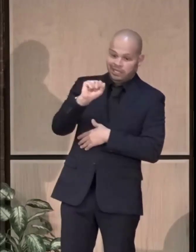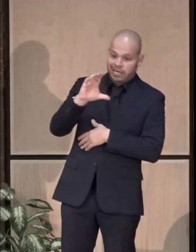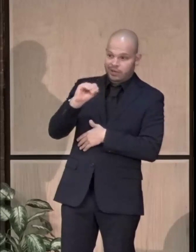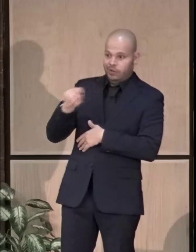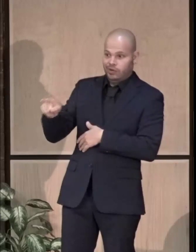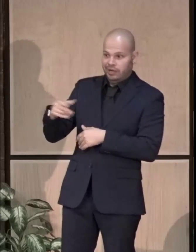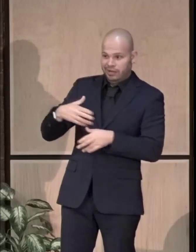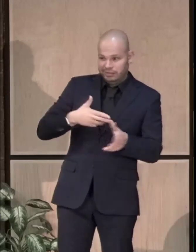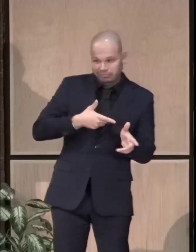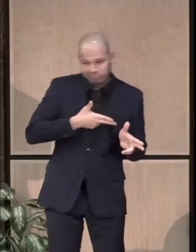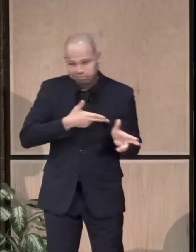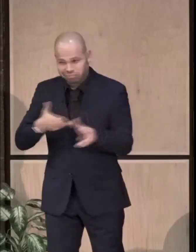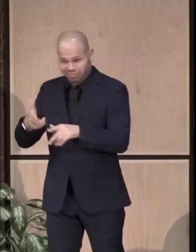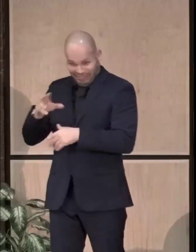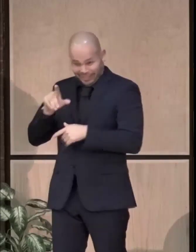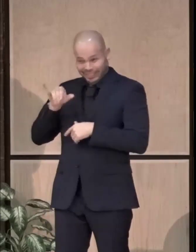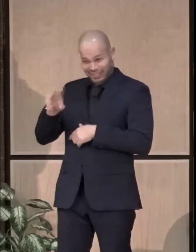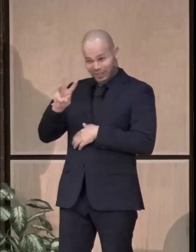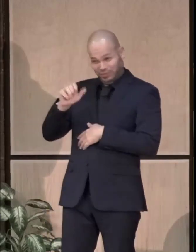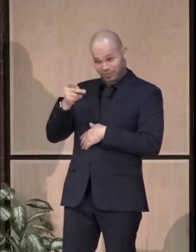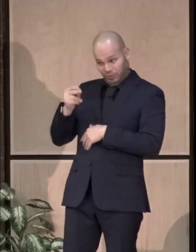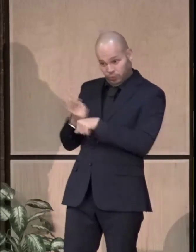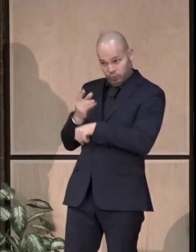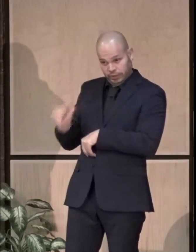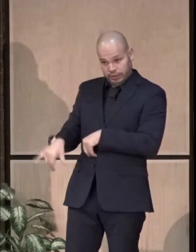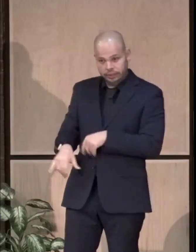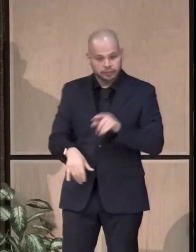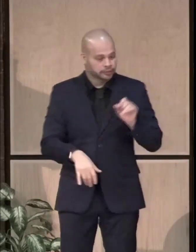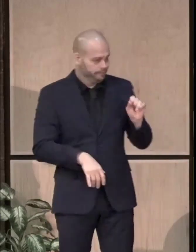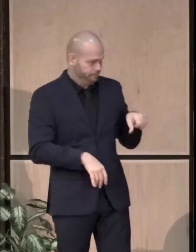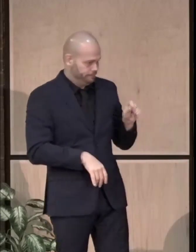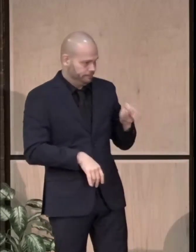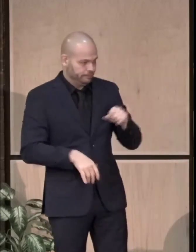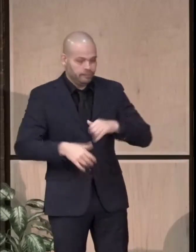yes. With weapons. Yes. And then he says,